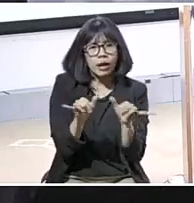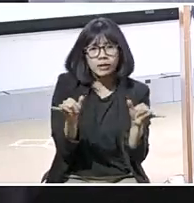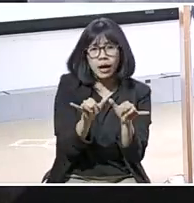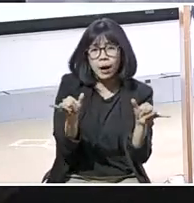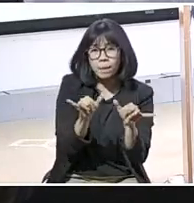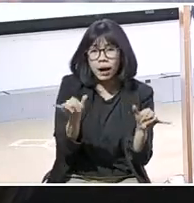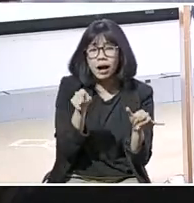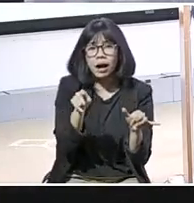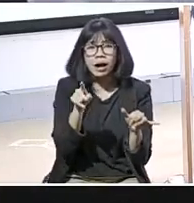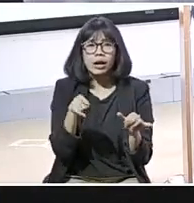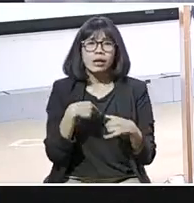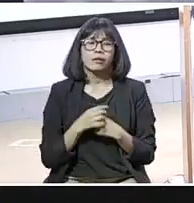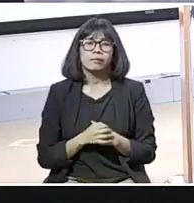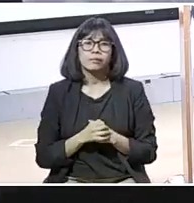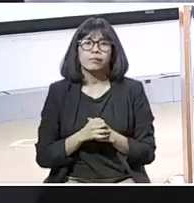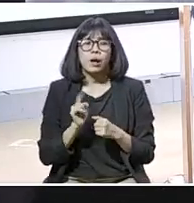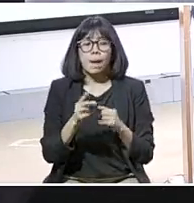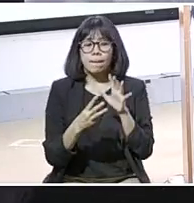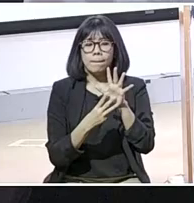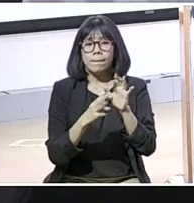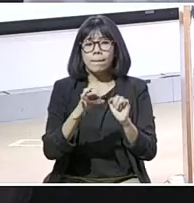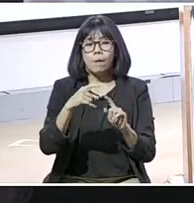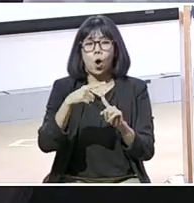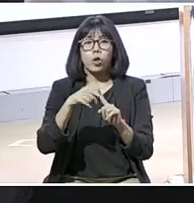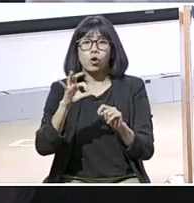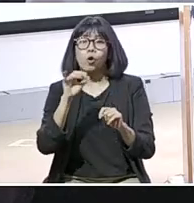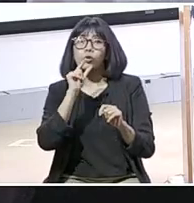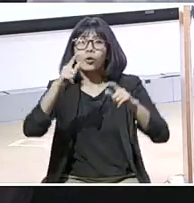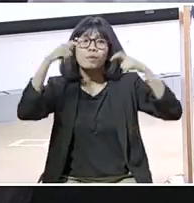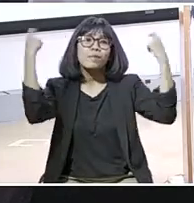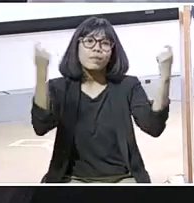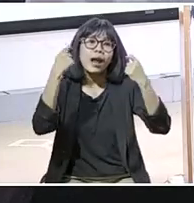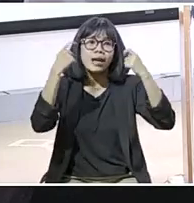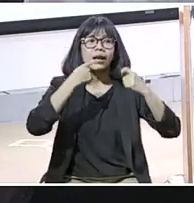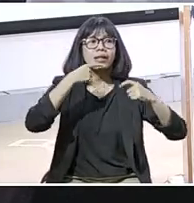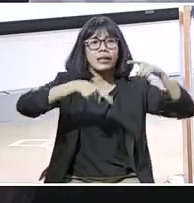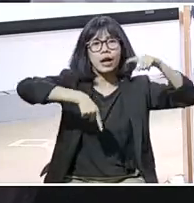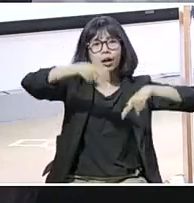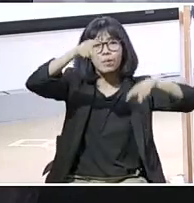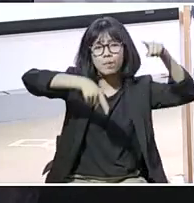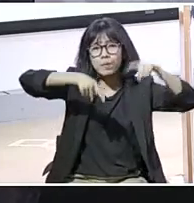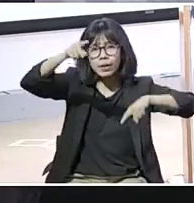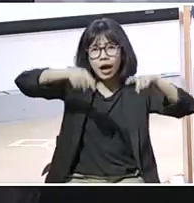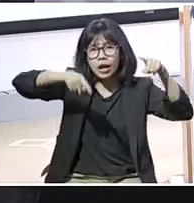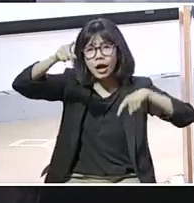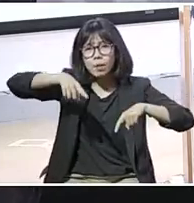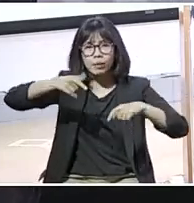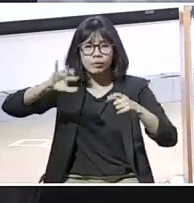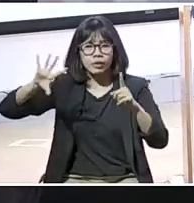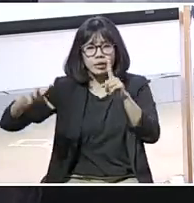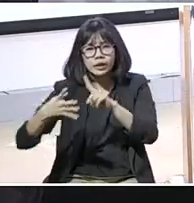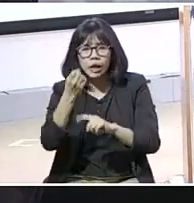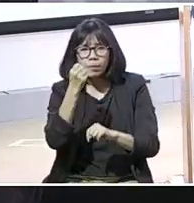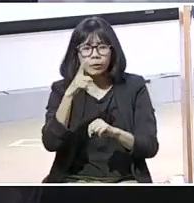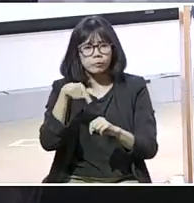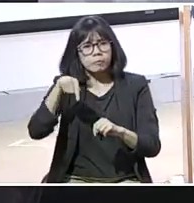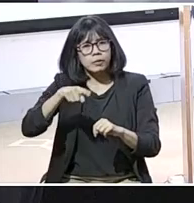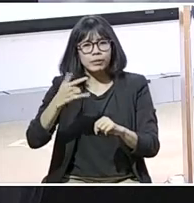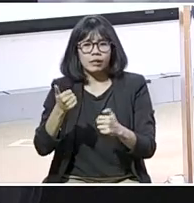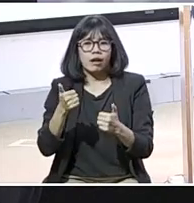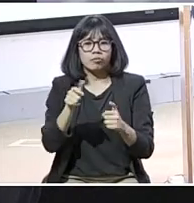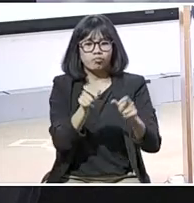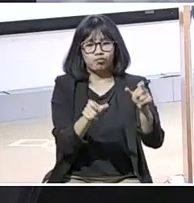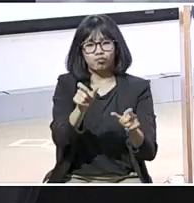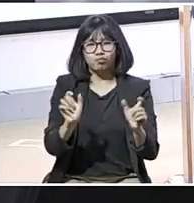Which both of these mottos celebrate the unity that can be achieved when we embrace and